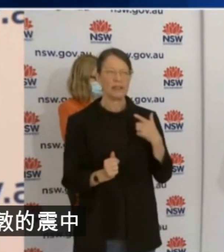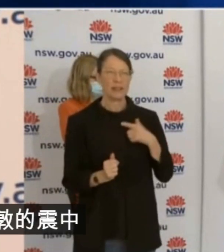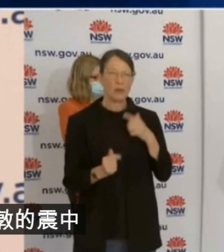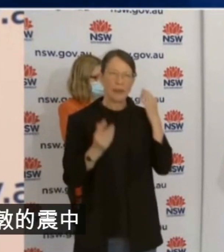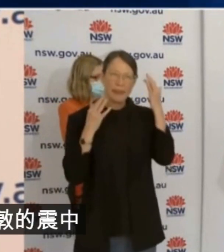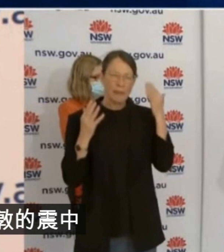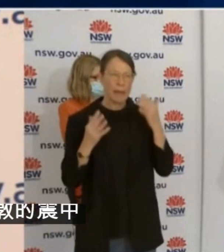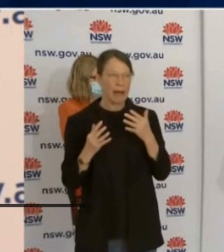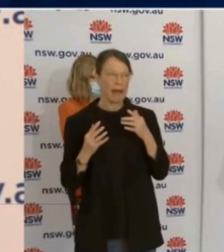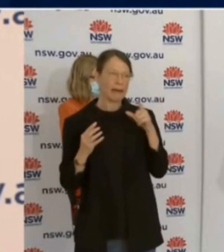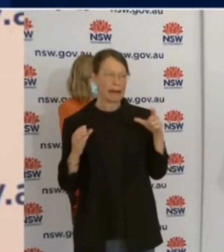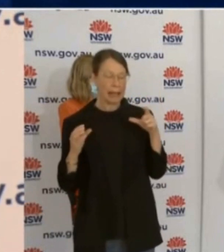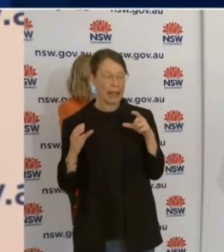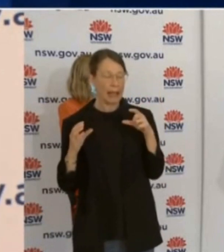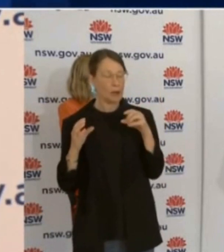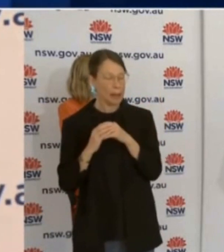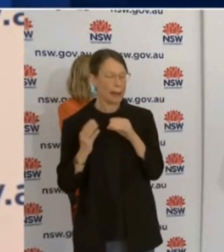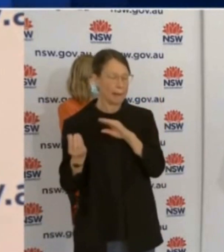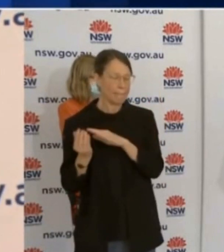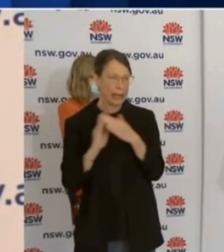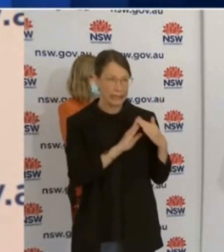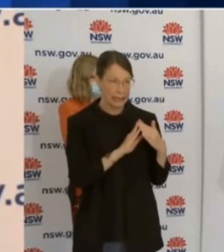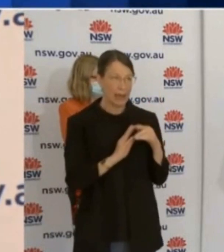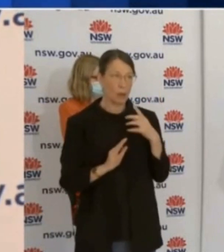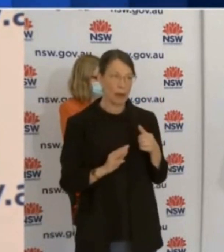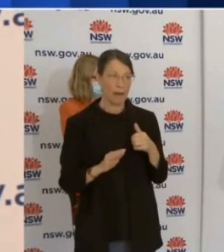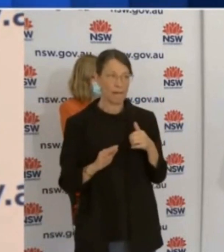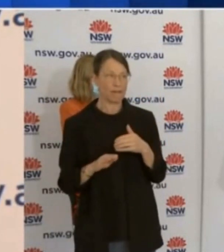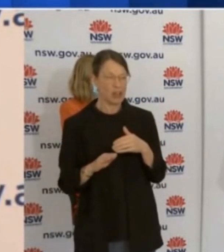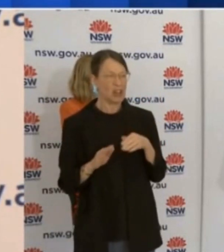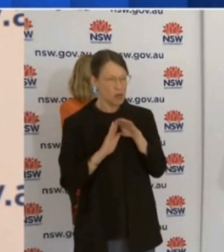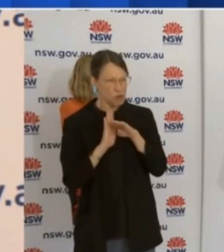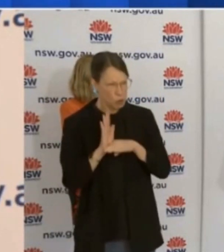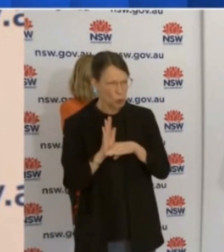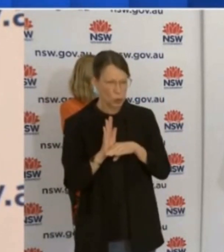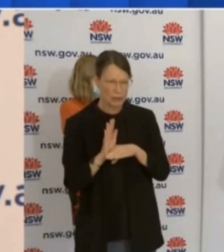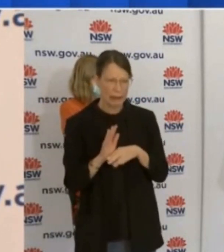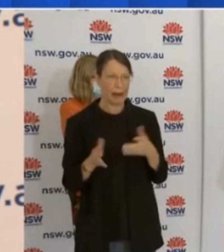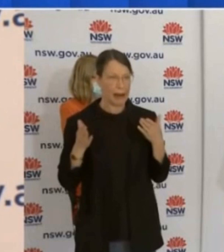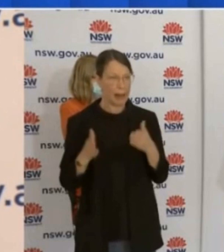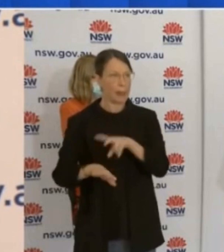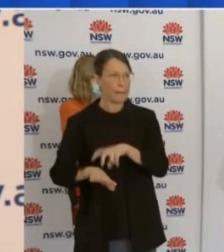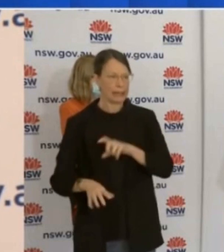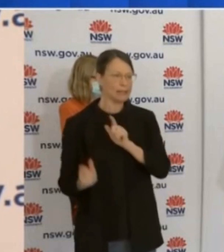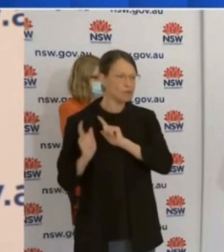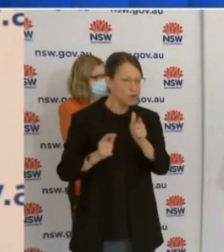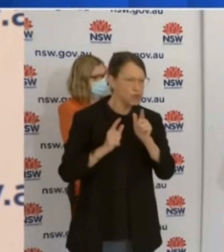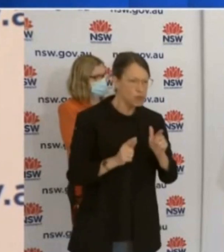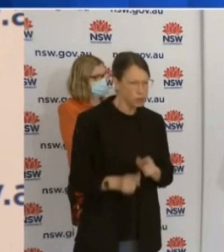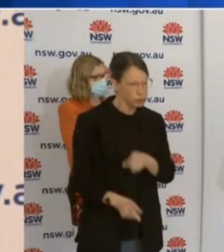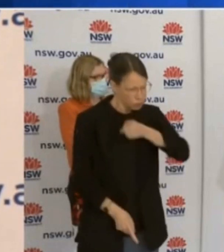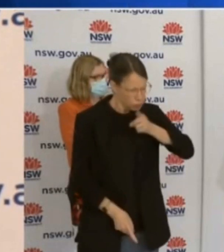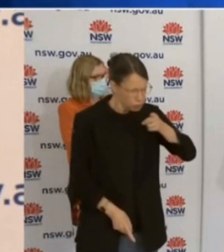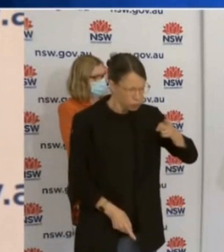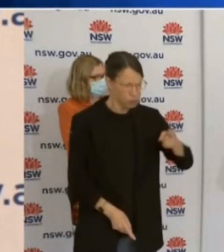Bankstown, for the police to reinforce the existing rules. If people just applied the rules, if they